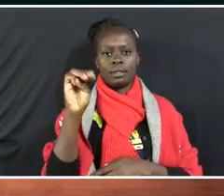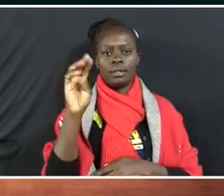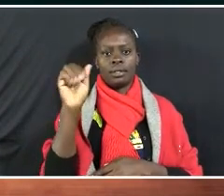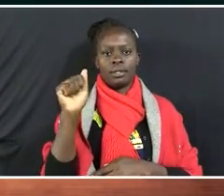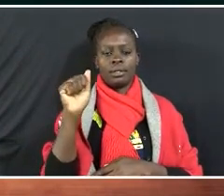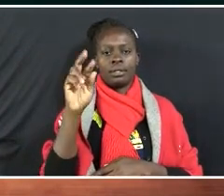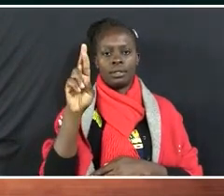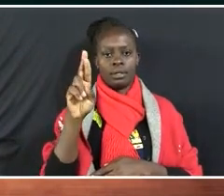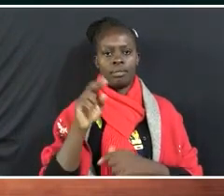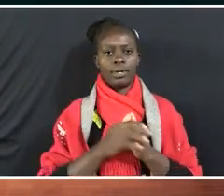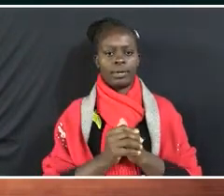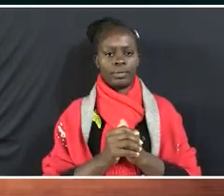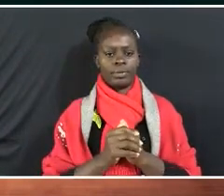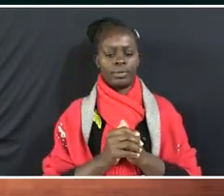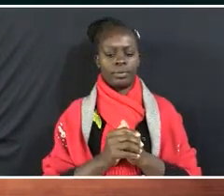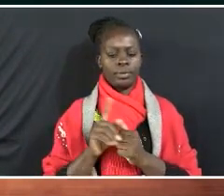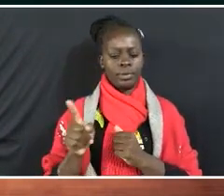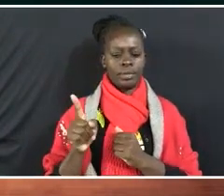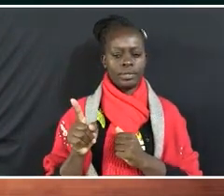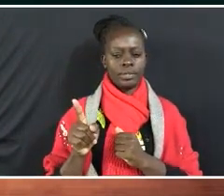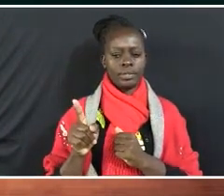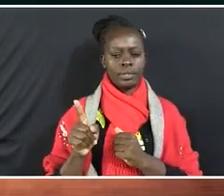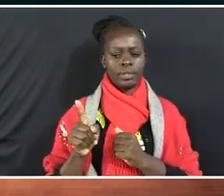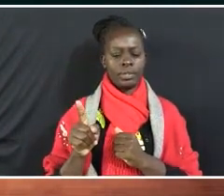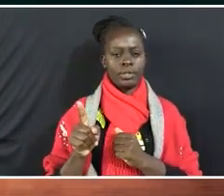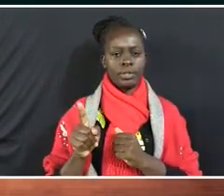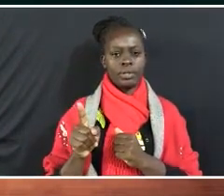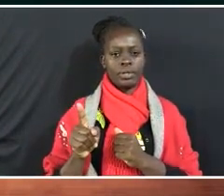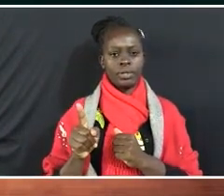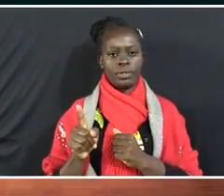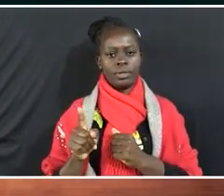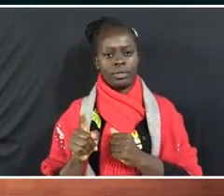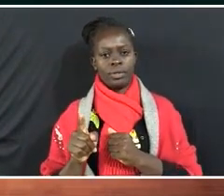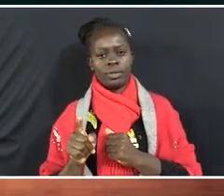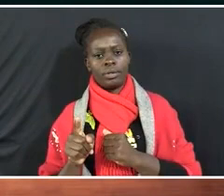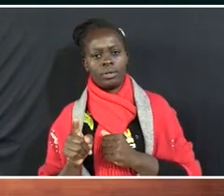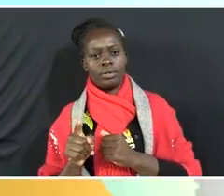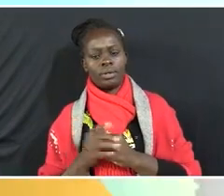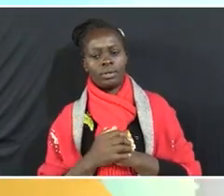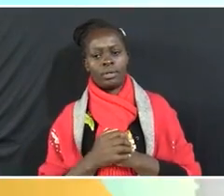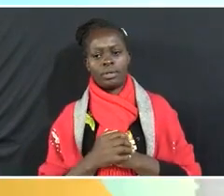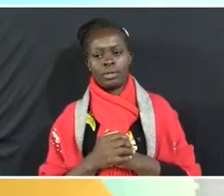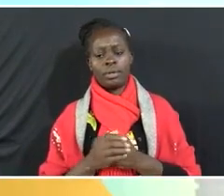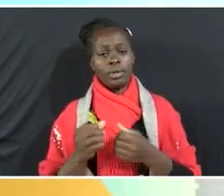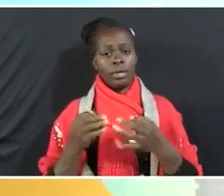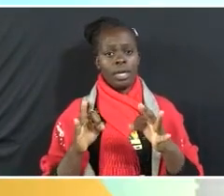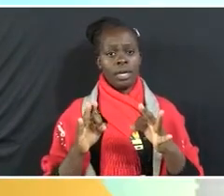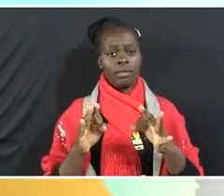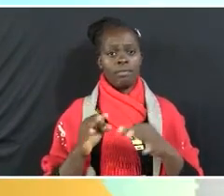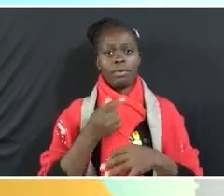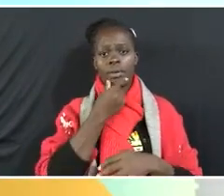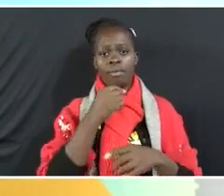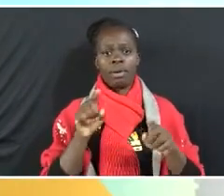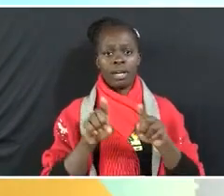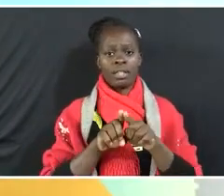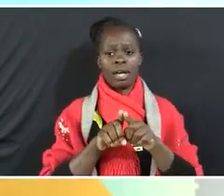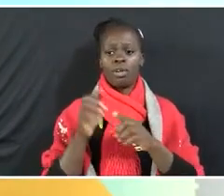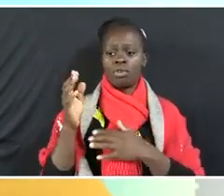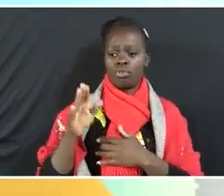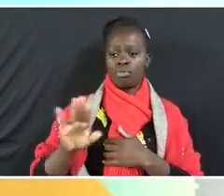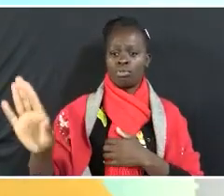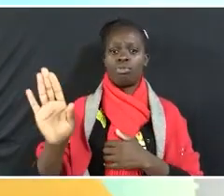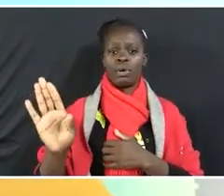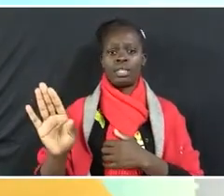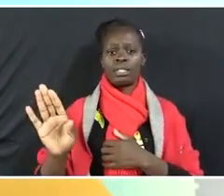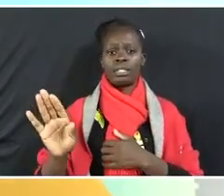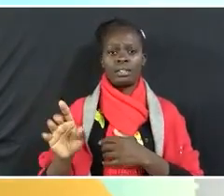brother, been with thee? But hold your peace now, my sister. He is your brother. Regard not